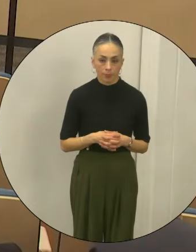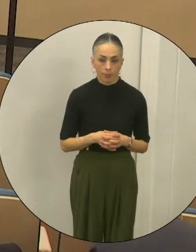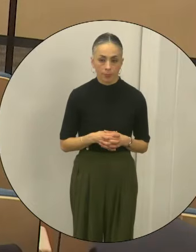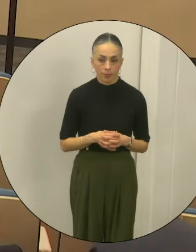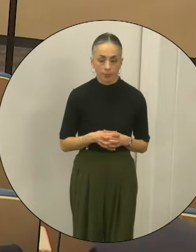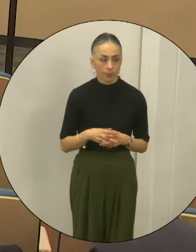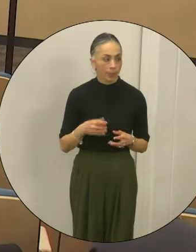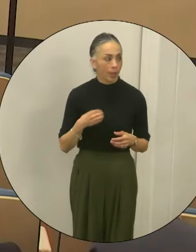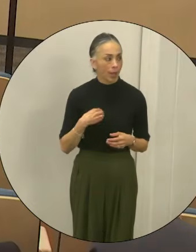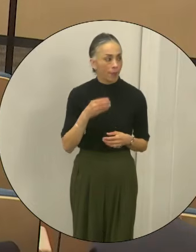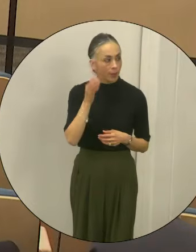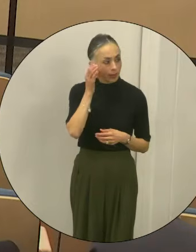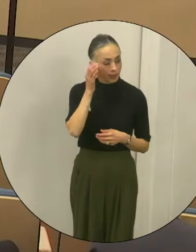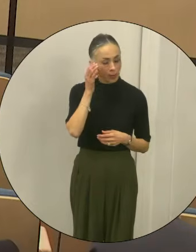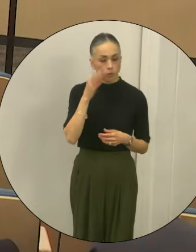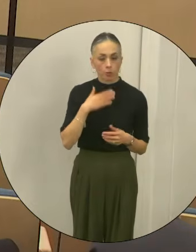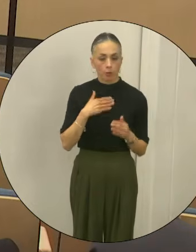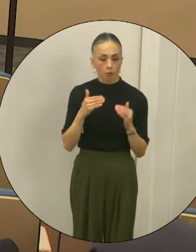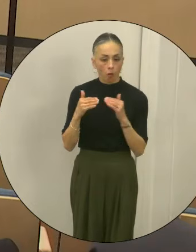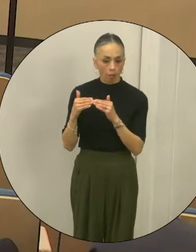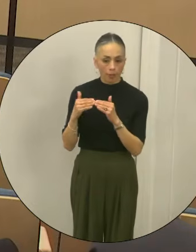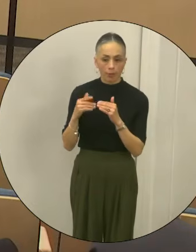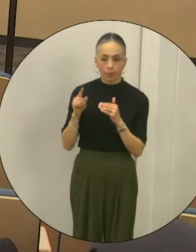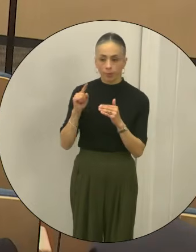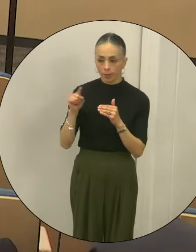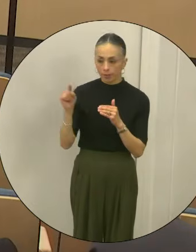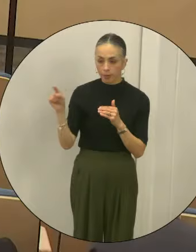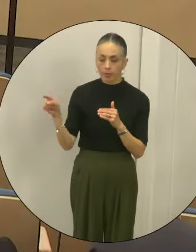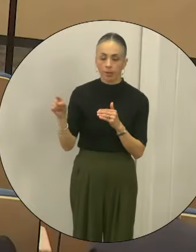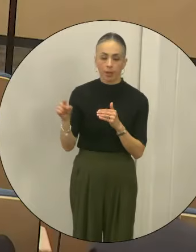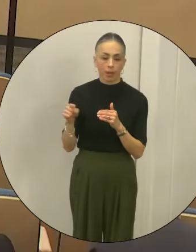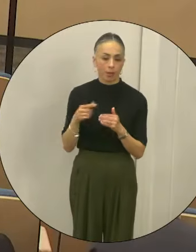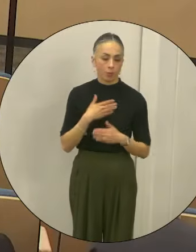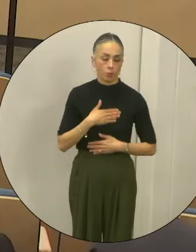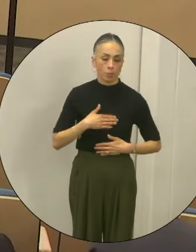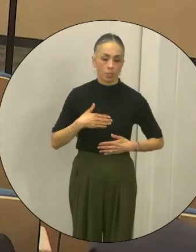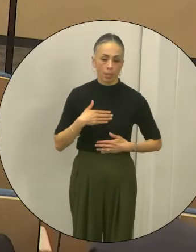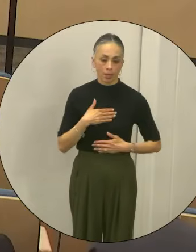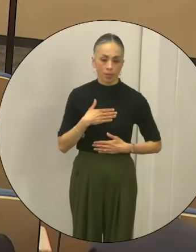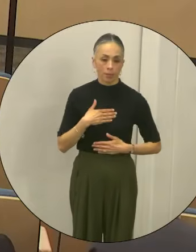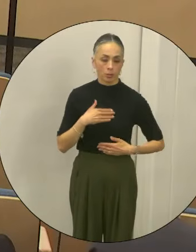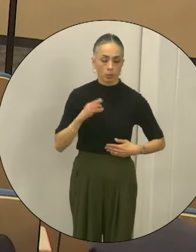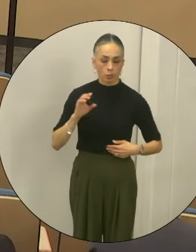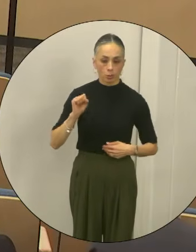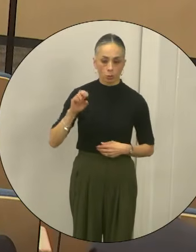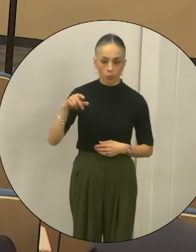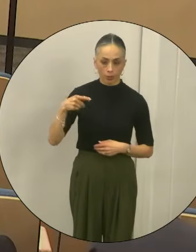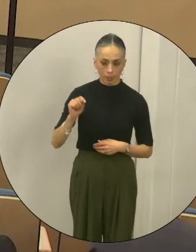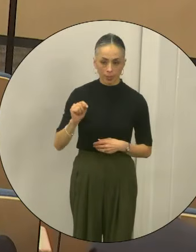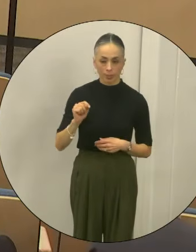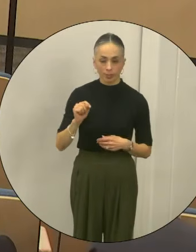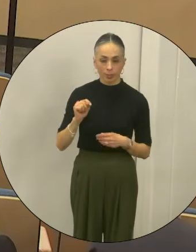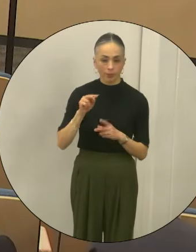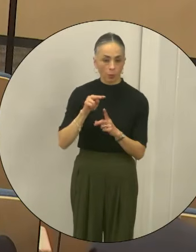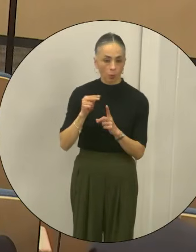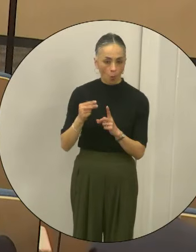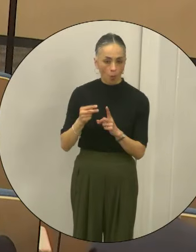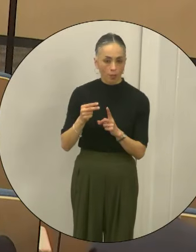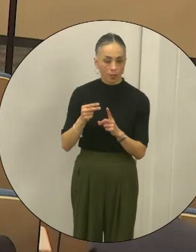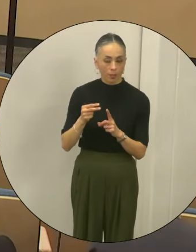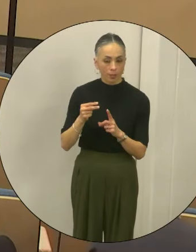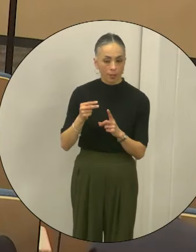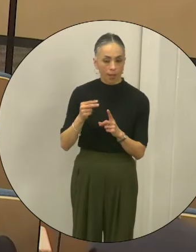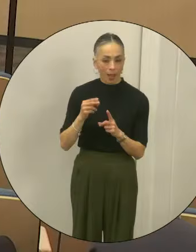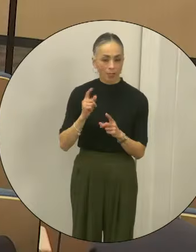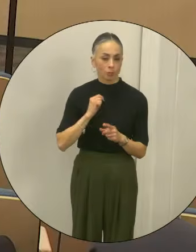listening very intently to my colleagues, and I appreciate Superintendent Ebert's viewpoint on, and also